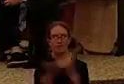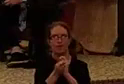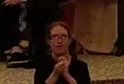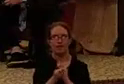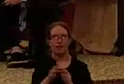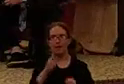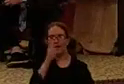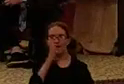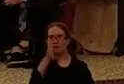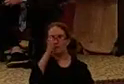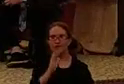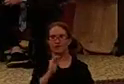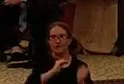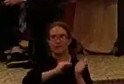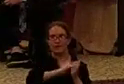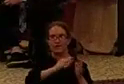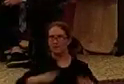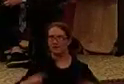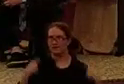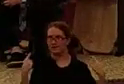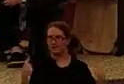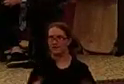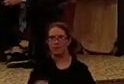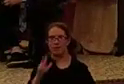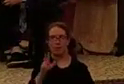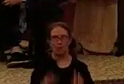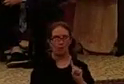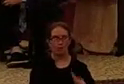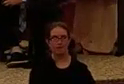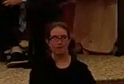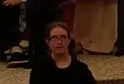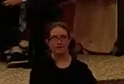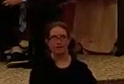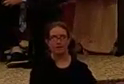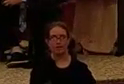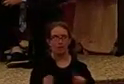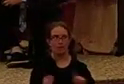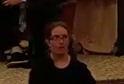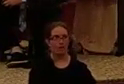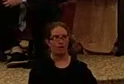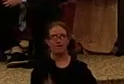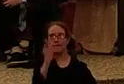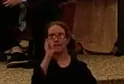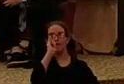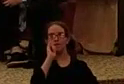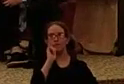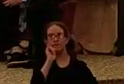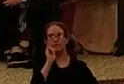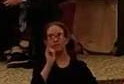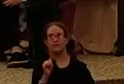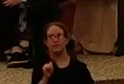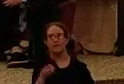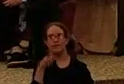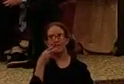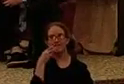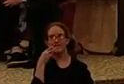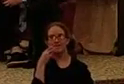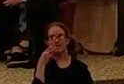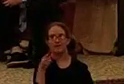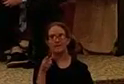and asking God's forgiveness for his sin and walking away from him, walking away from the alcohol, walking away from the